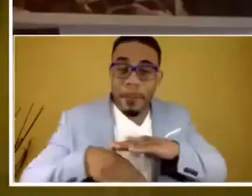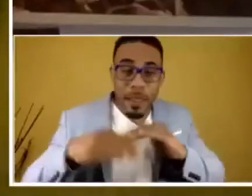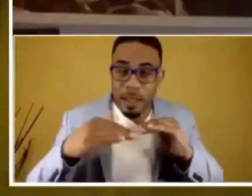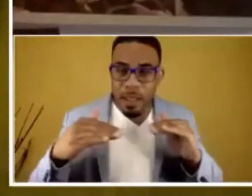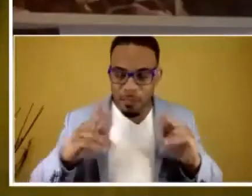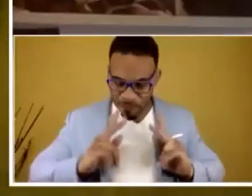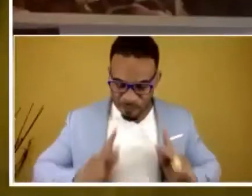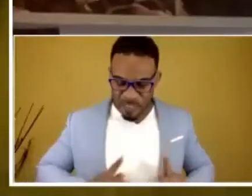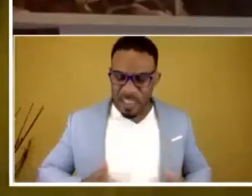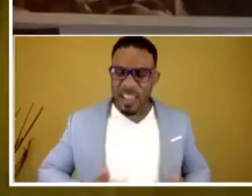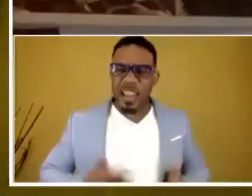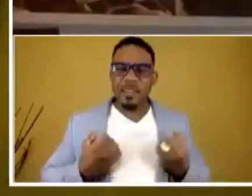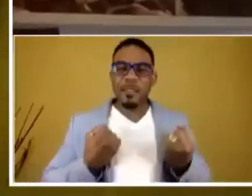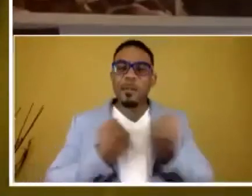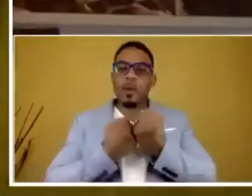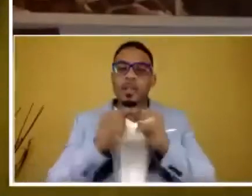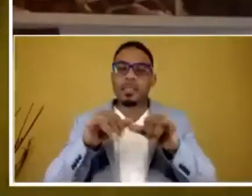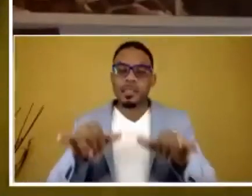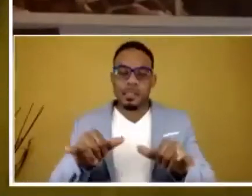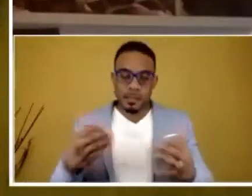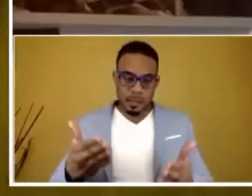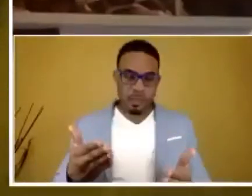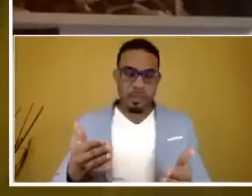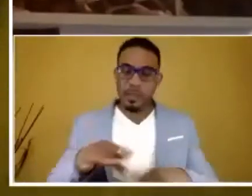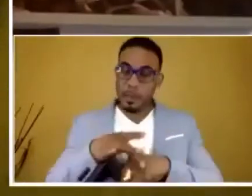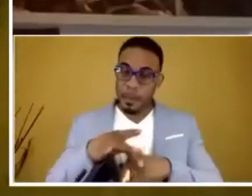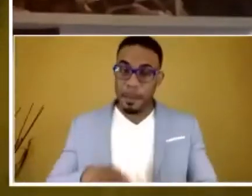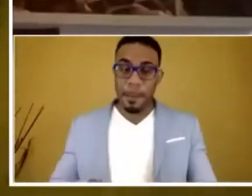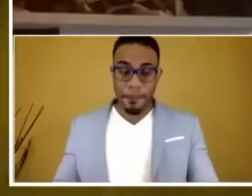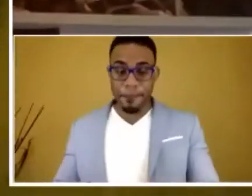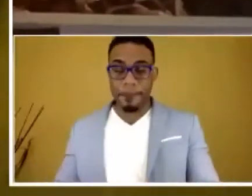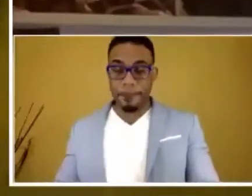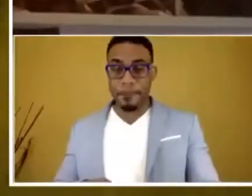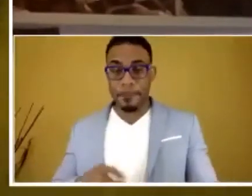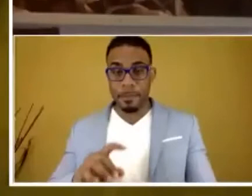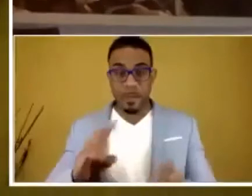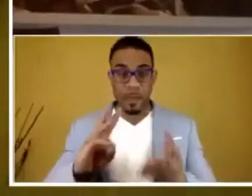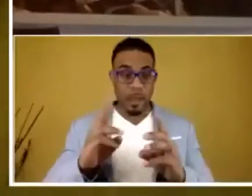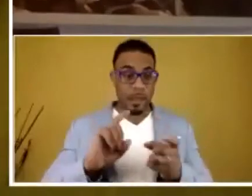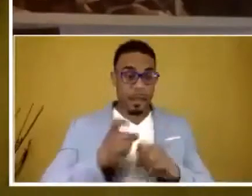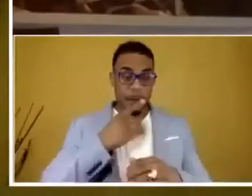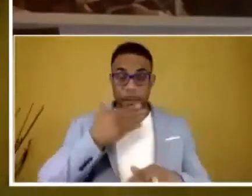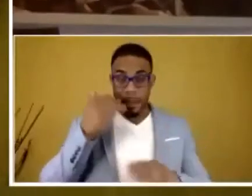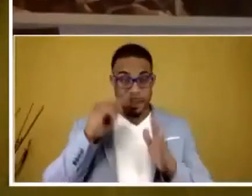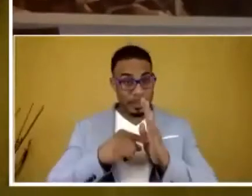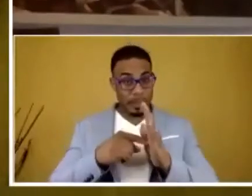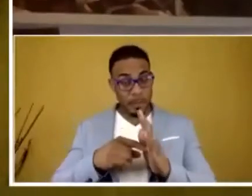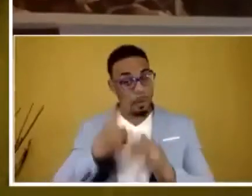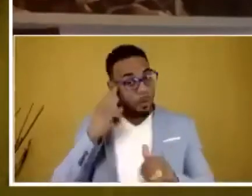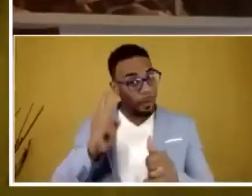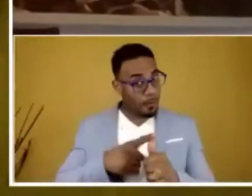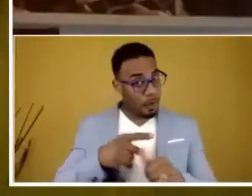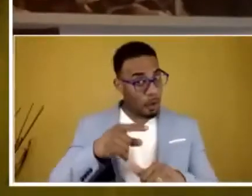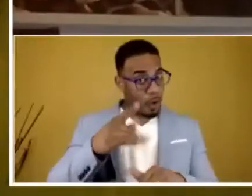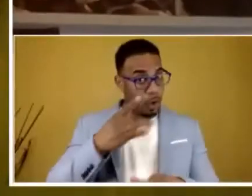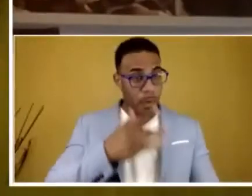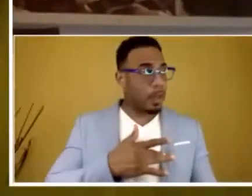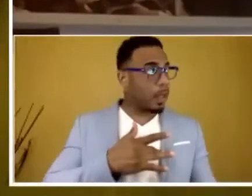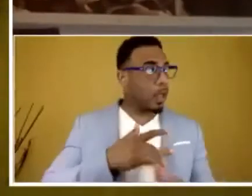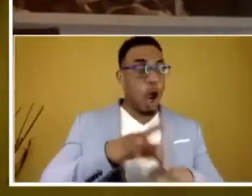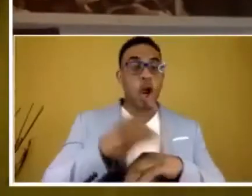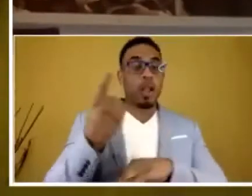physical life support systems of this planet, climate change being the best example. The first Earth Day was a year after